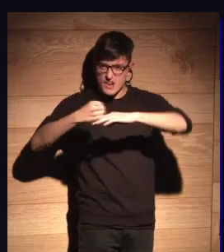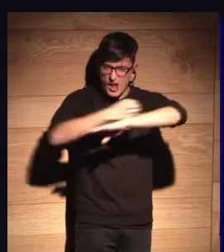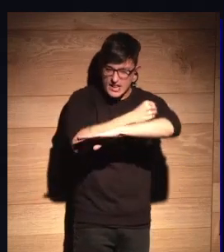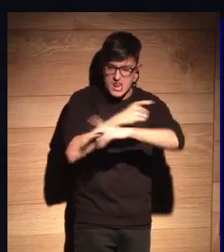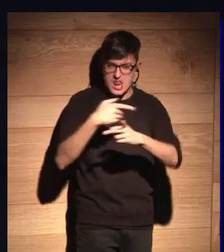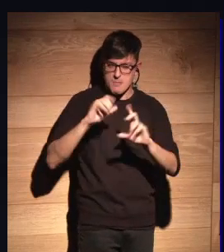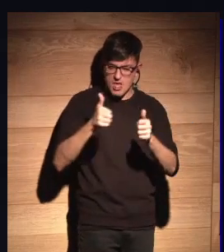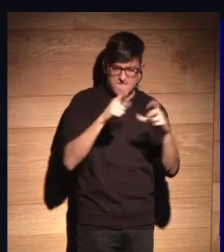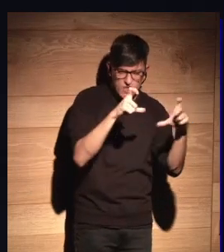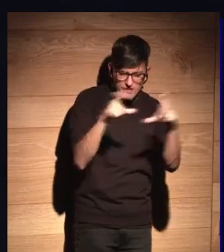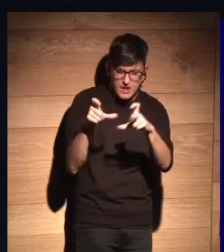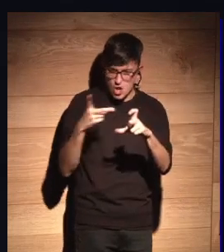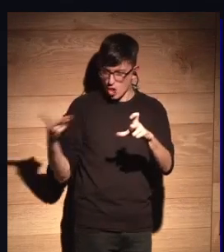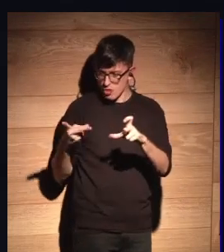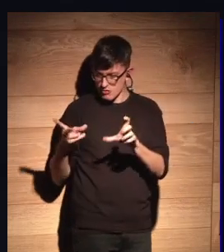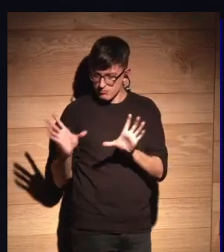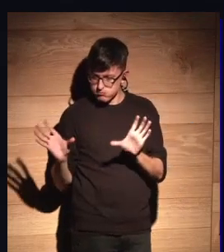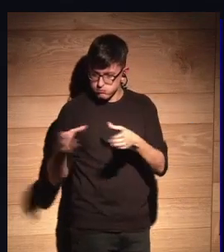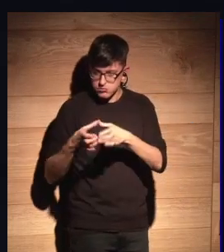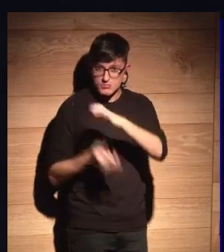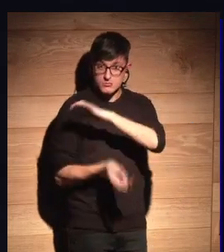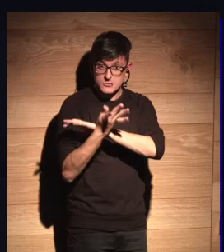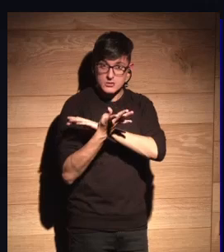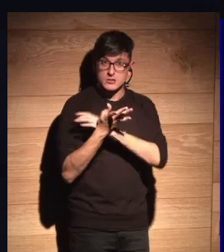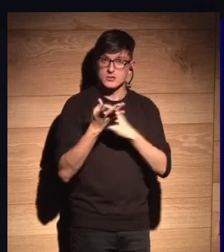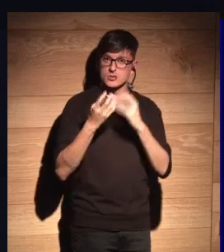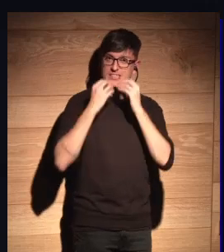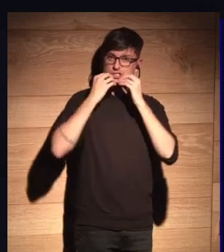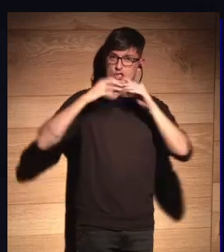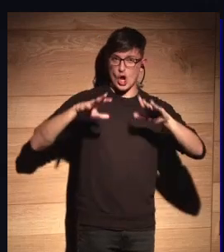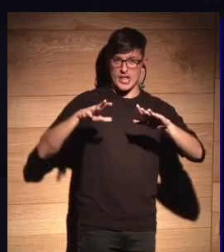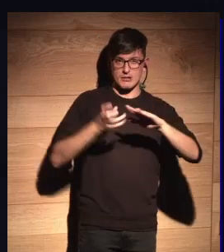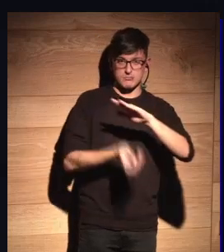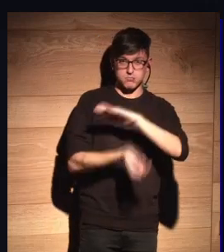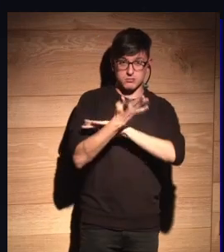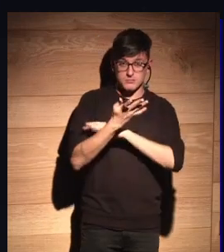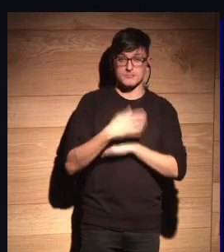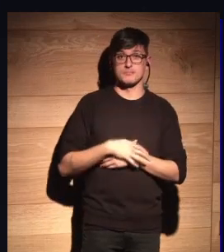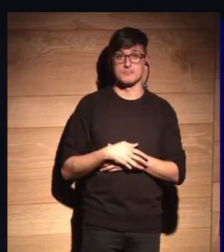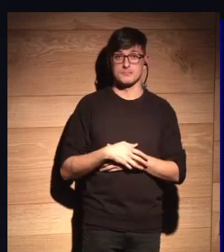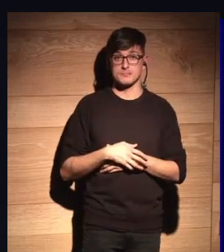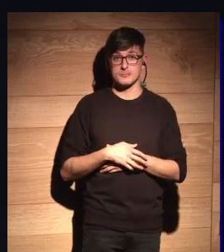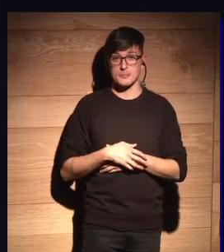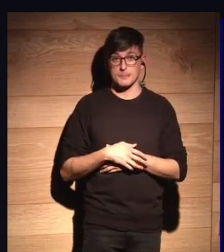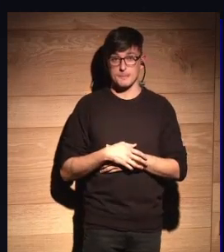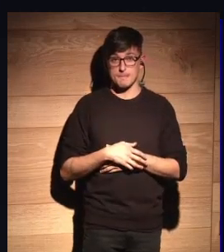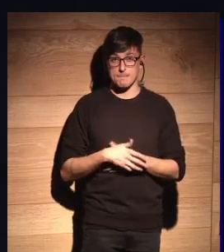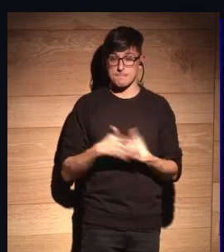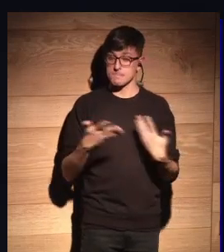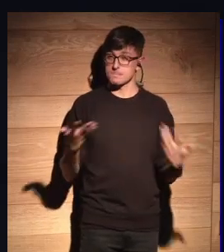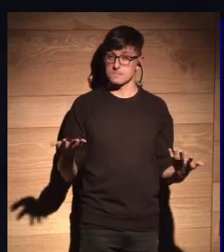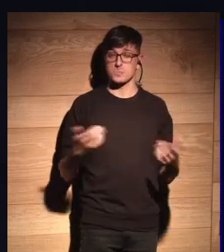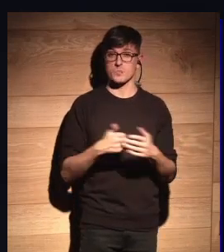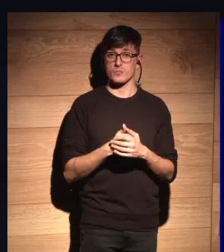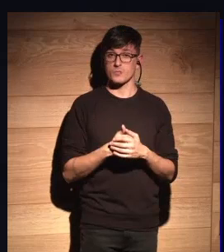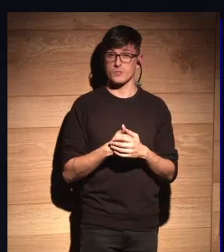this story. So I spent literally about 4 months going up